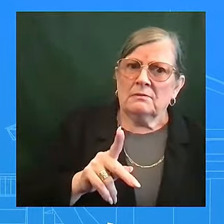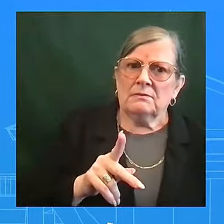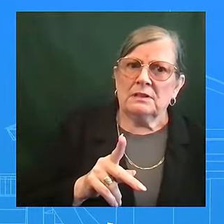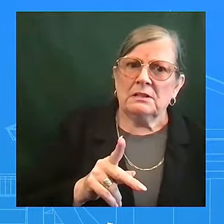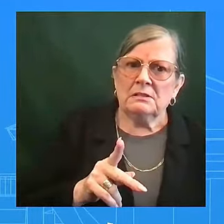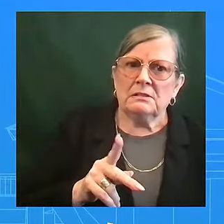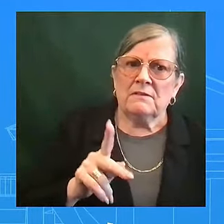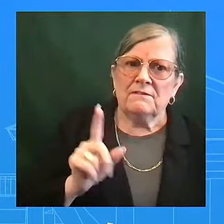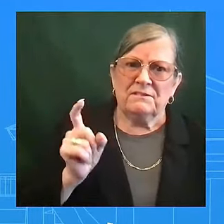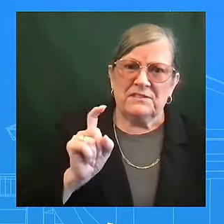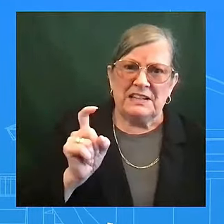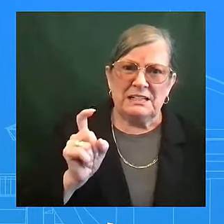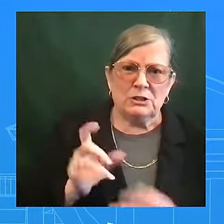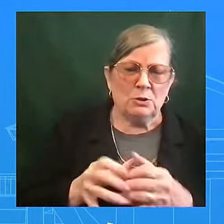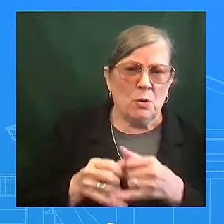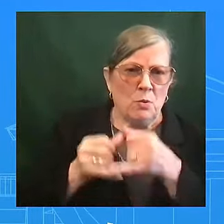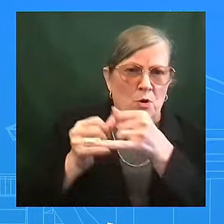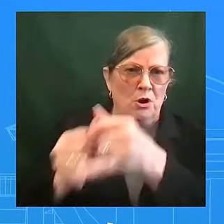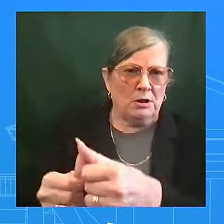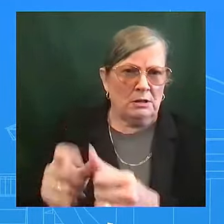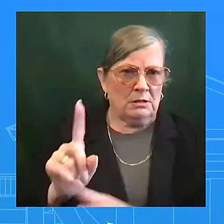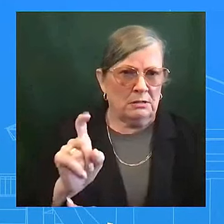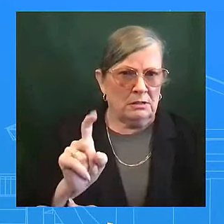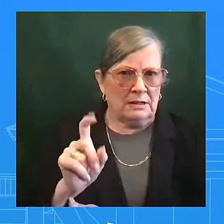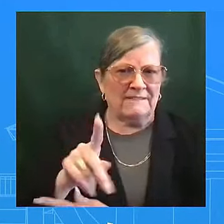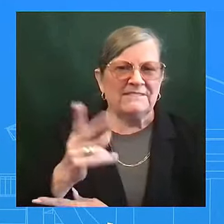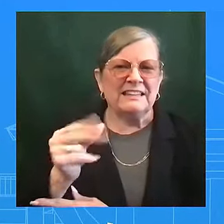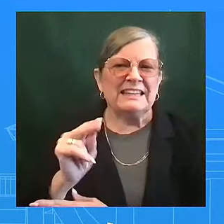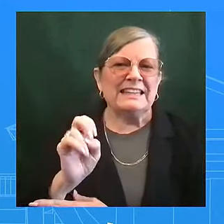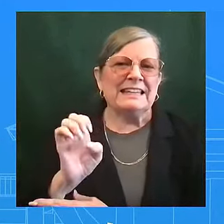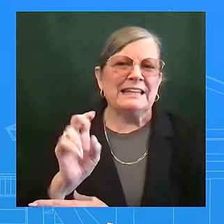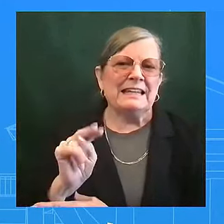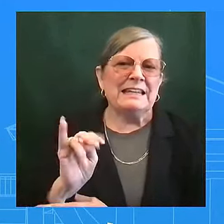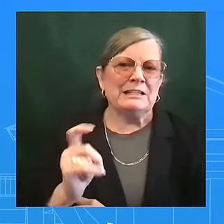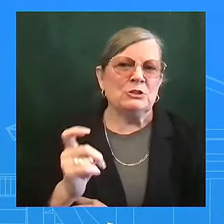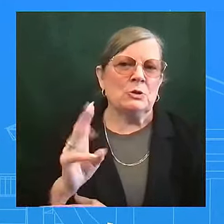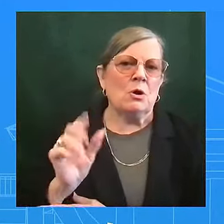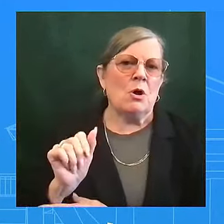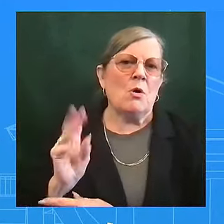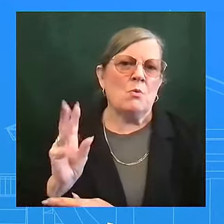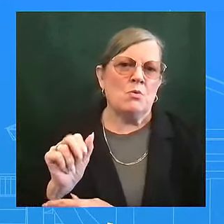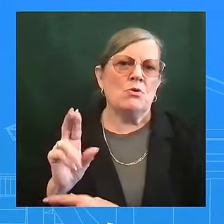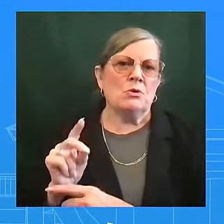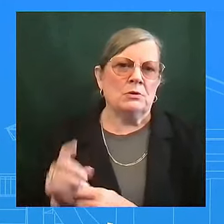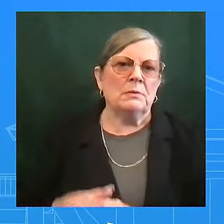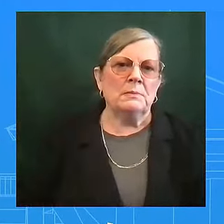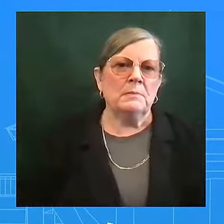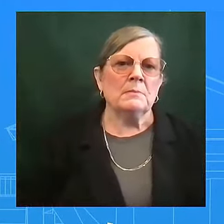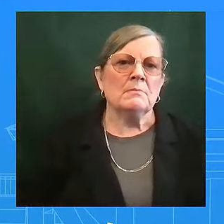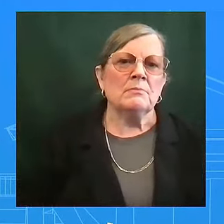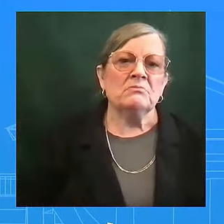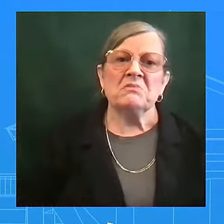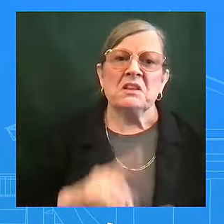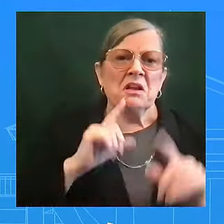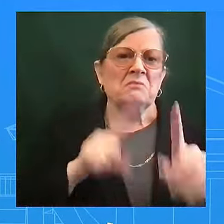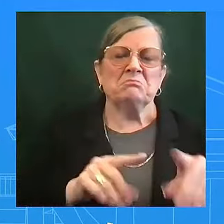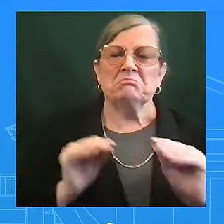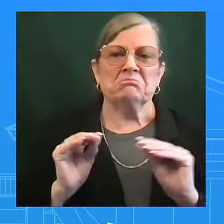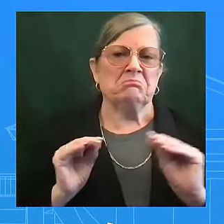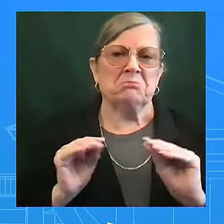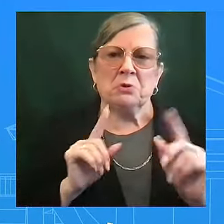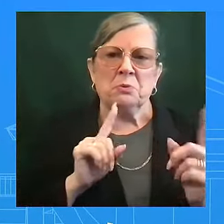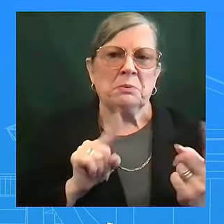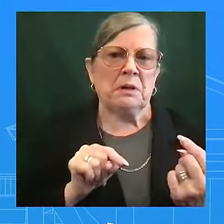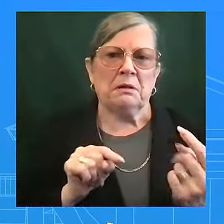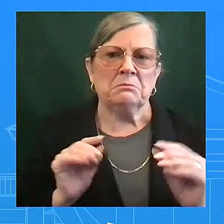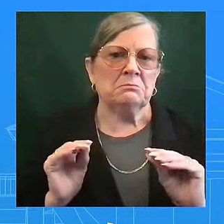Go ahead, sir. Yeah, on mental health parity, enforcement's long been an issue, and you know many plans haven't complied with requirements over the years. Does the